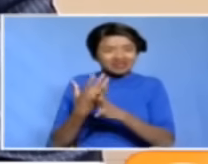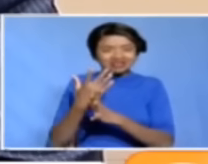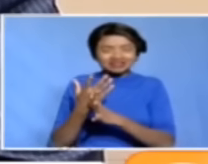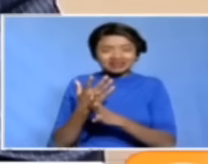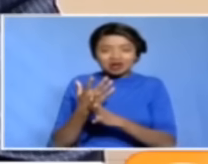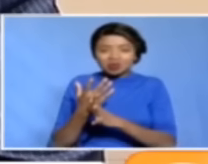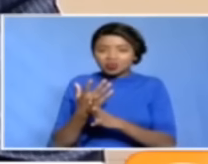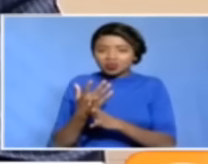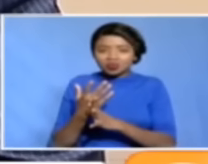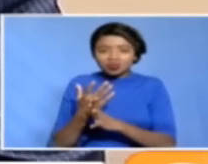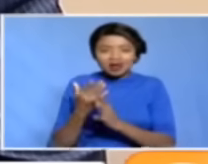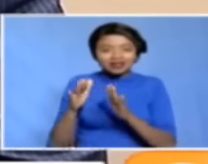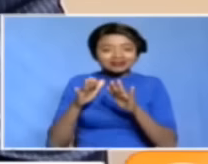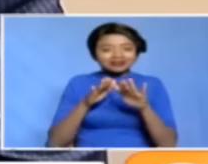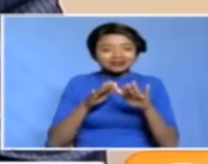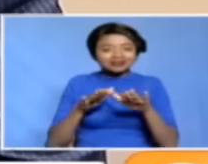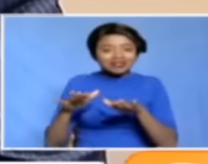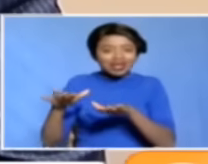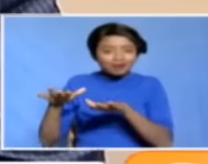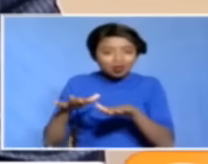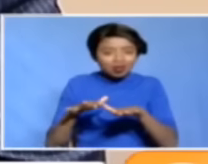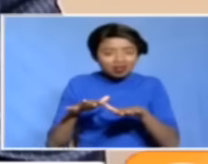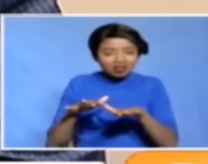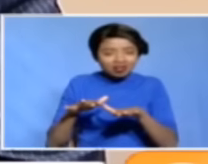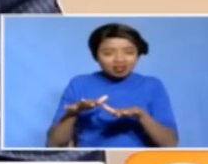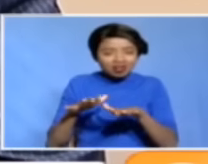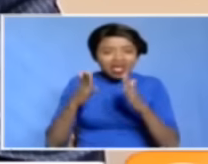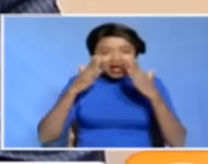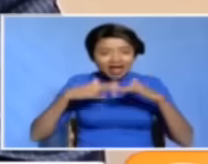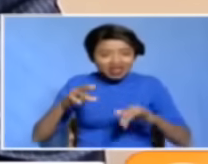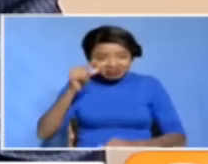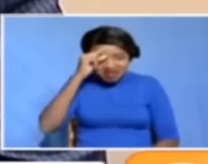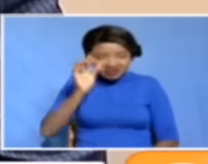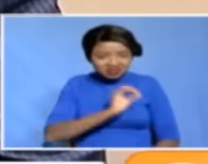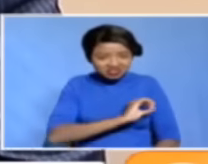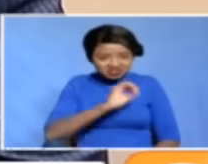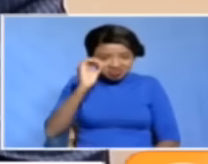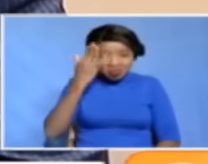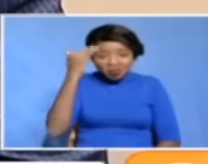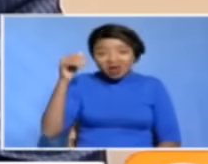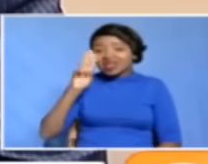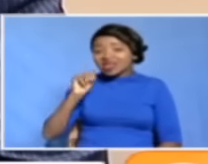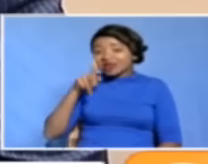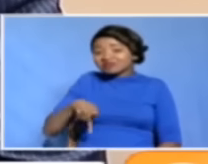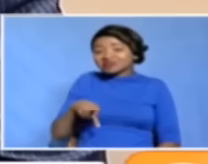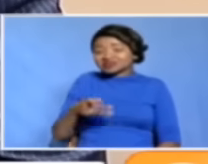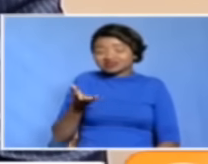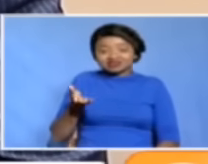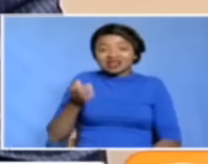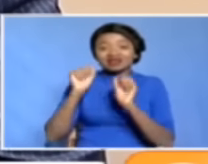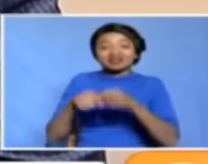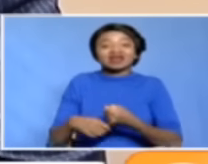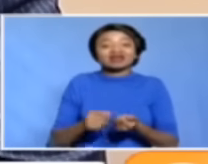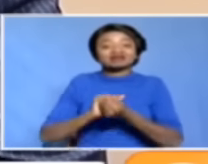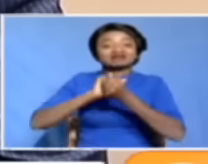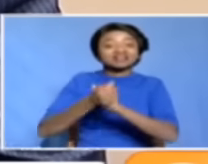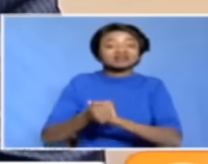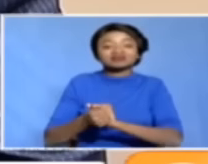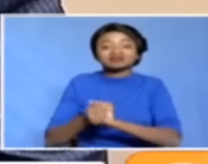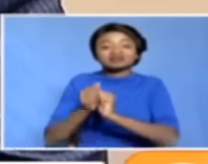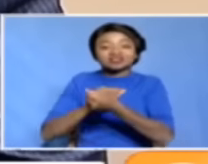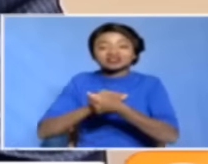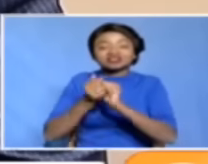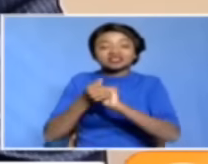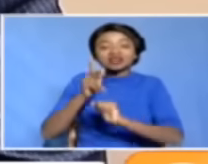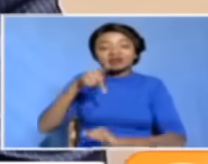government. Because members of parliament, as you know today, can replace a prime minister every 6 months.